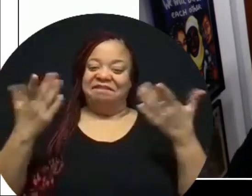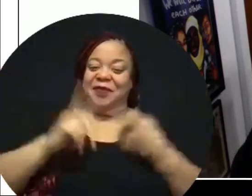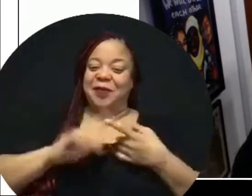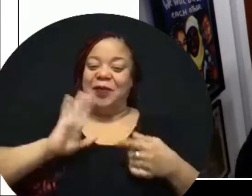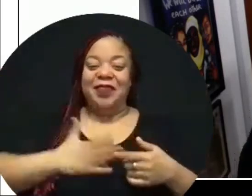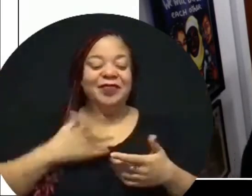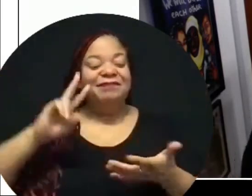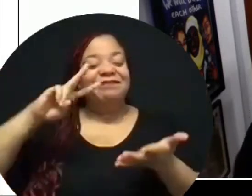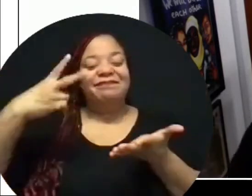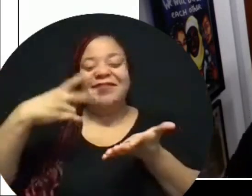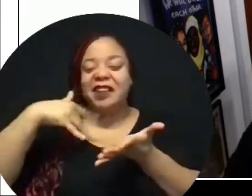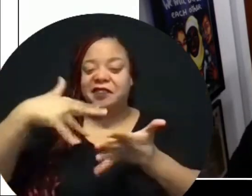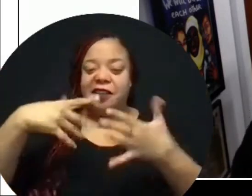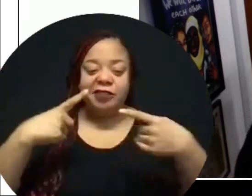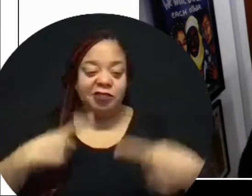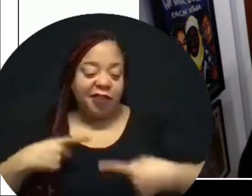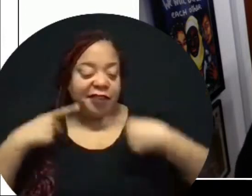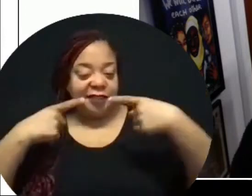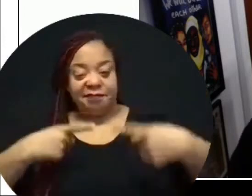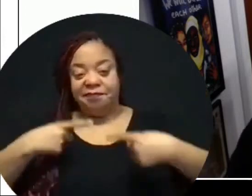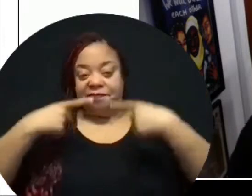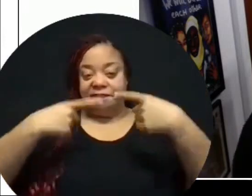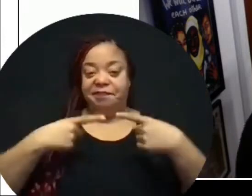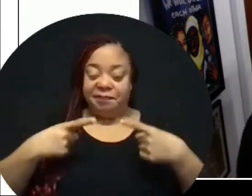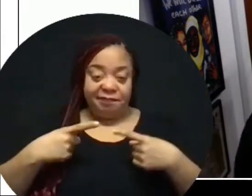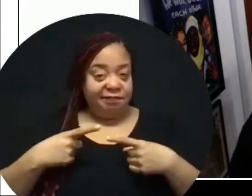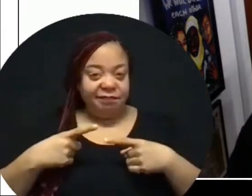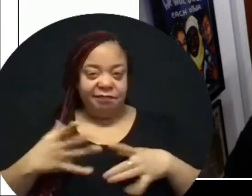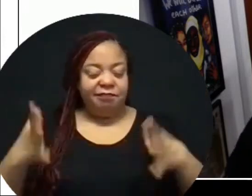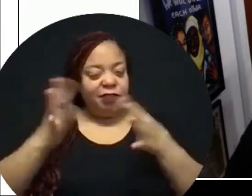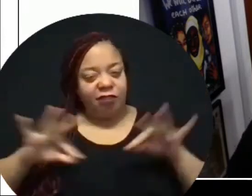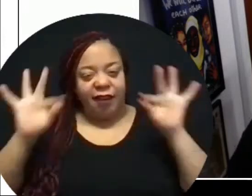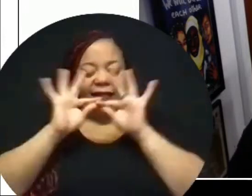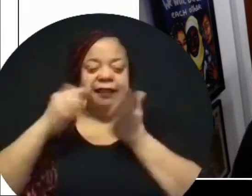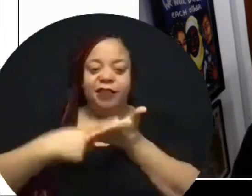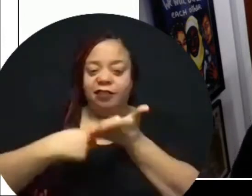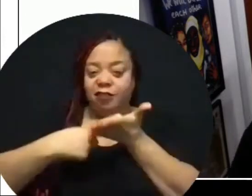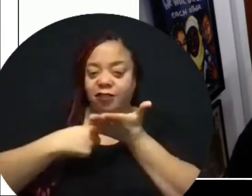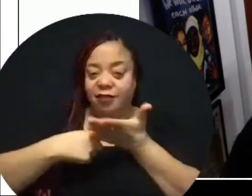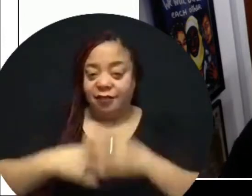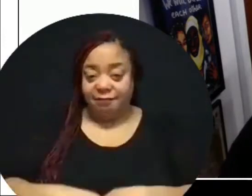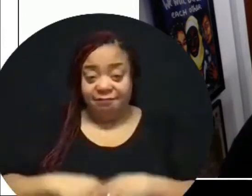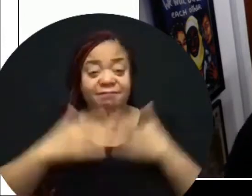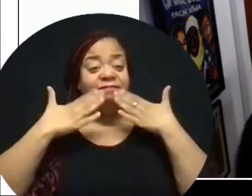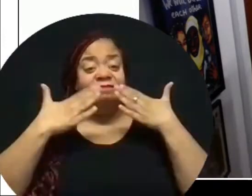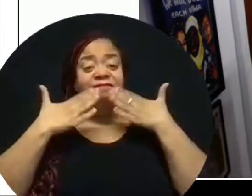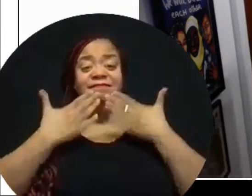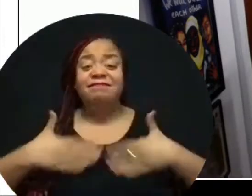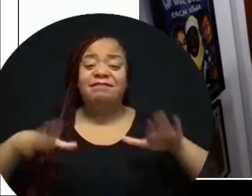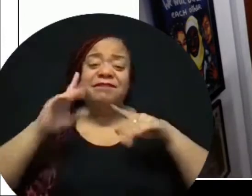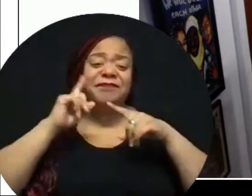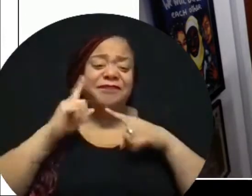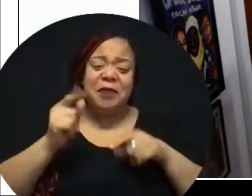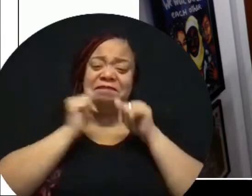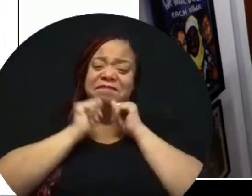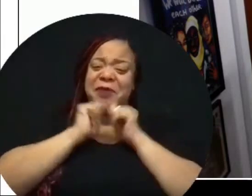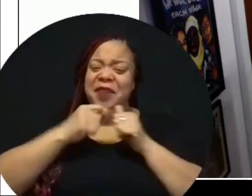conversation. Thanks all for bearing with us as we got ourselves together on our end. But our event is entitled Abolition Must Be